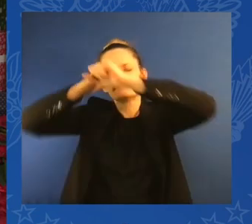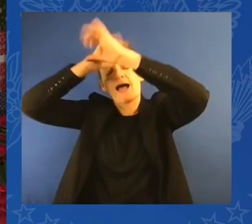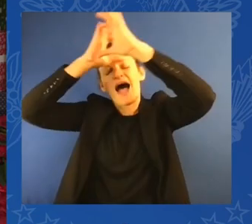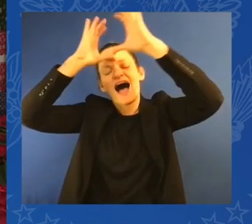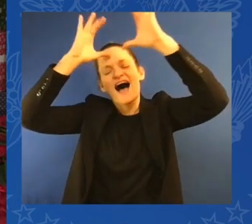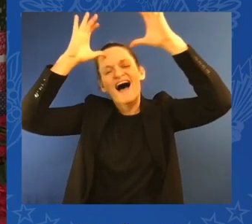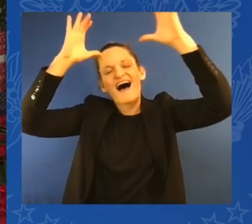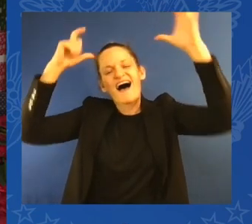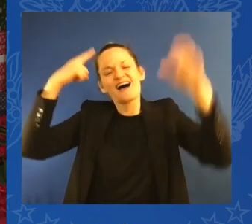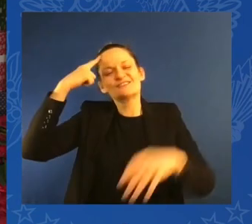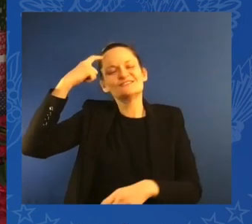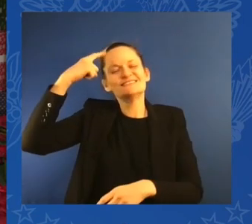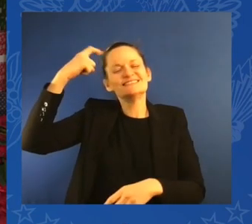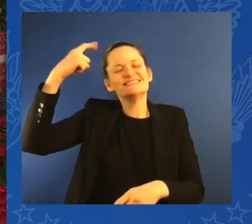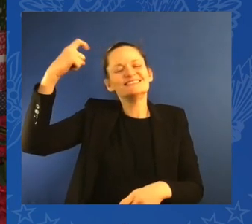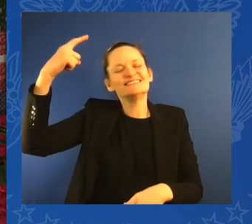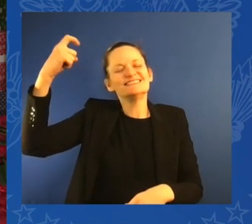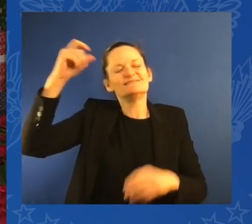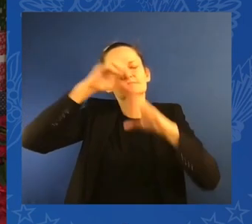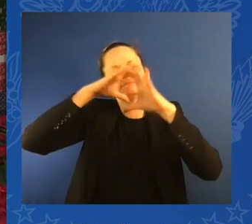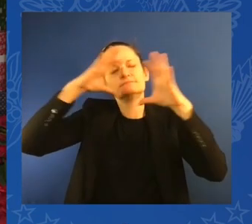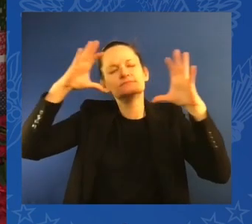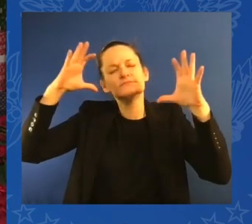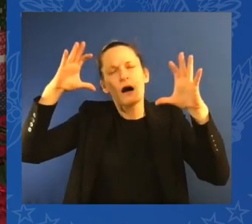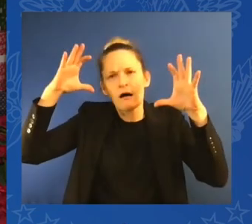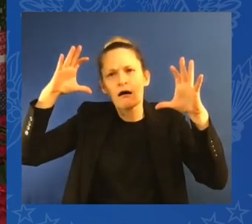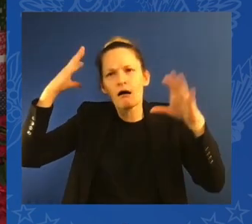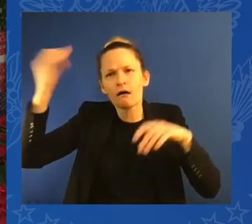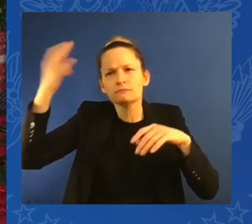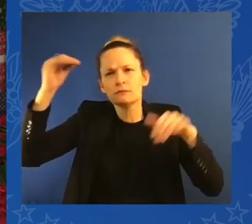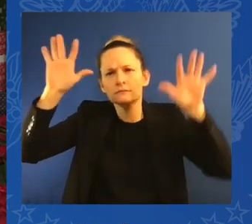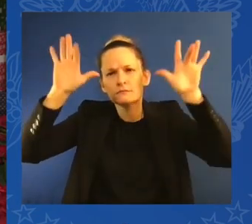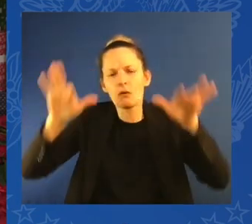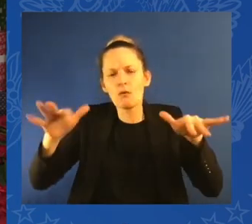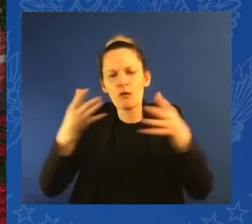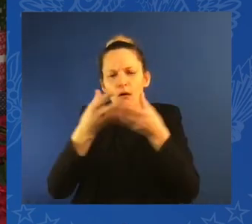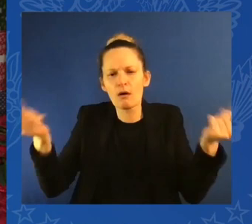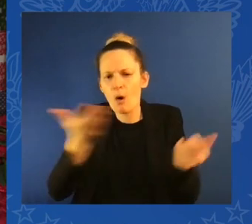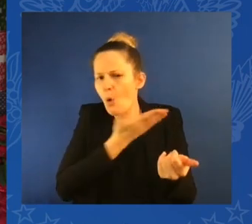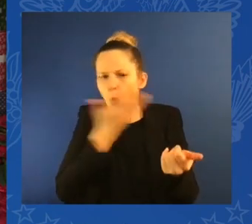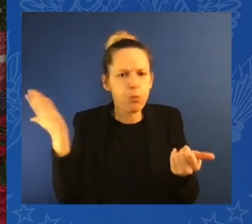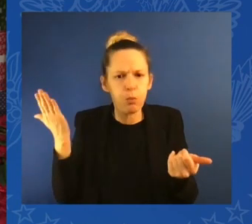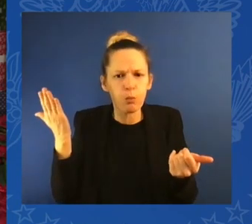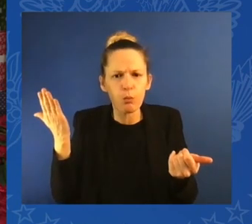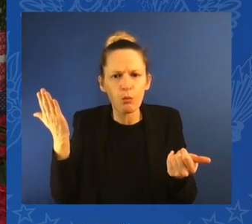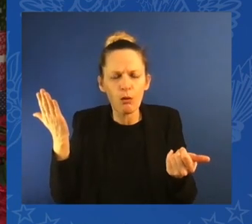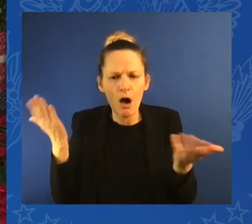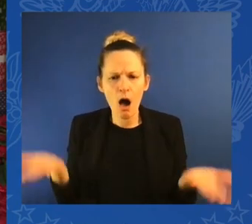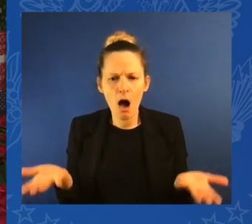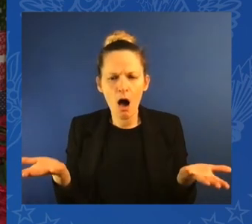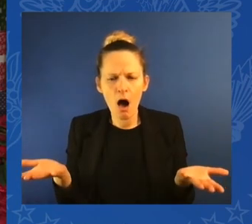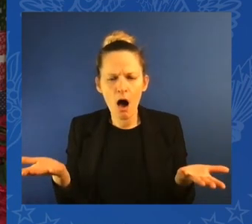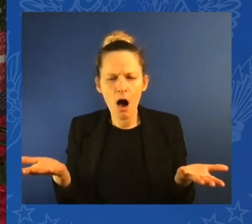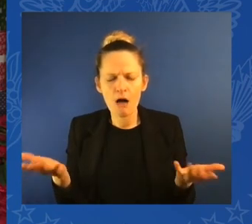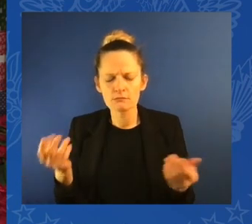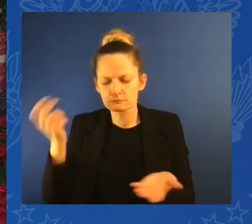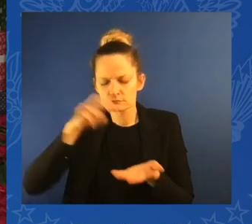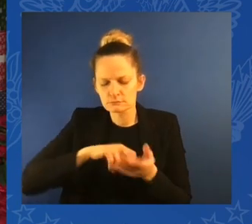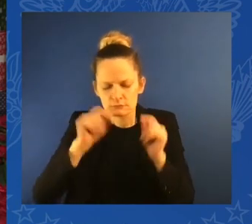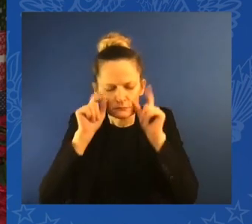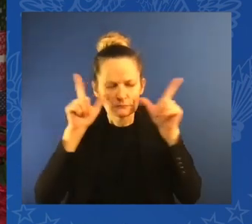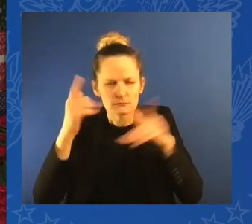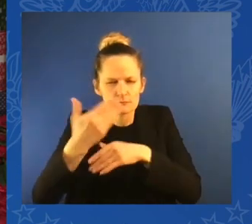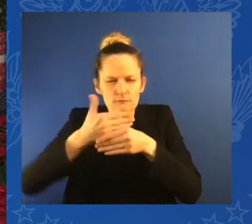up, his dream was gone. The snow was still everywhere. New snow